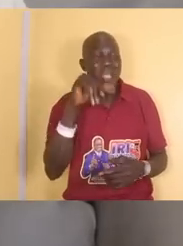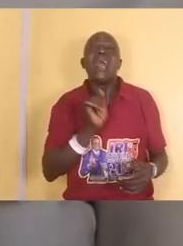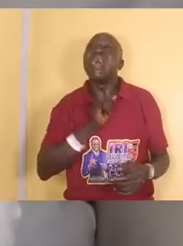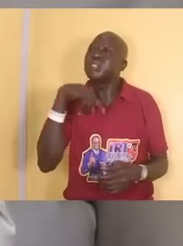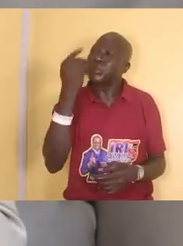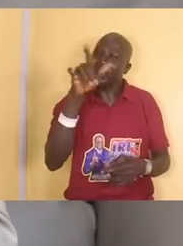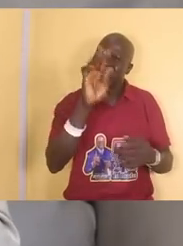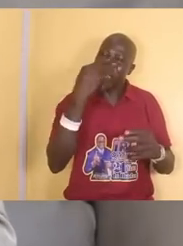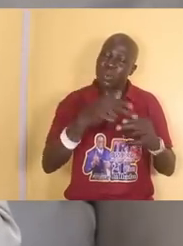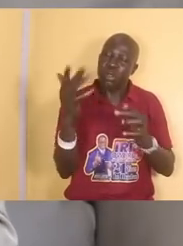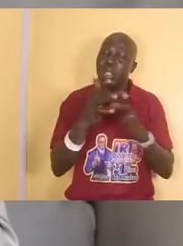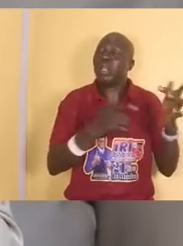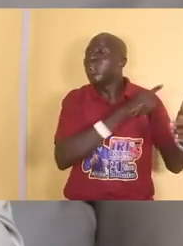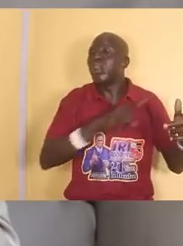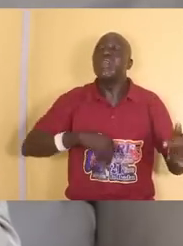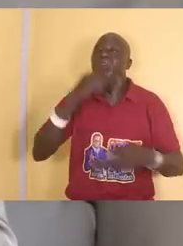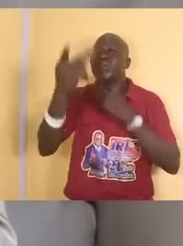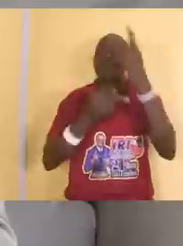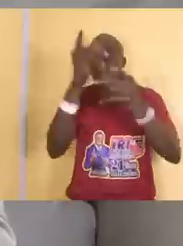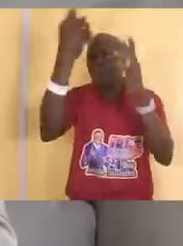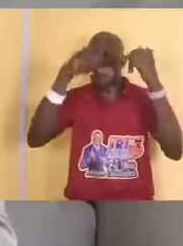I pronounce oh, no, my yes, I